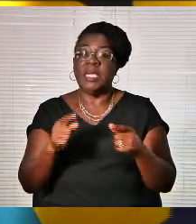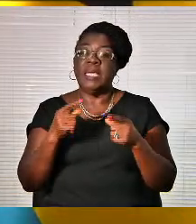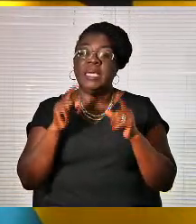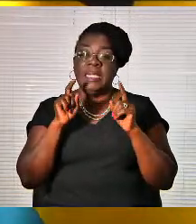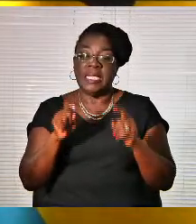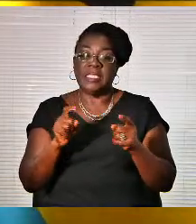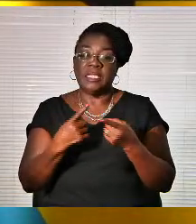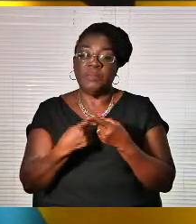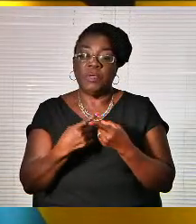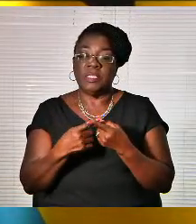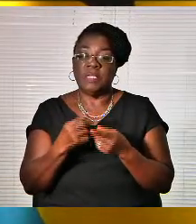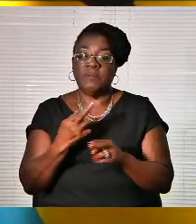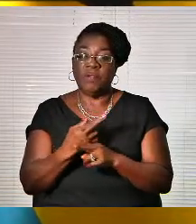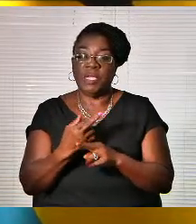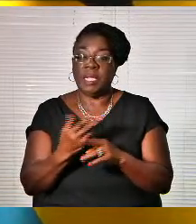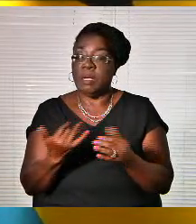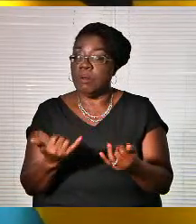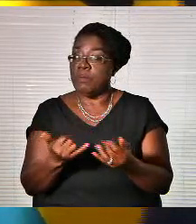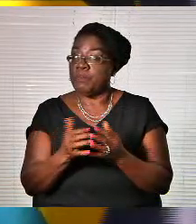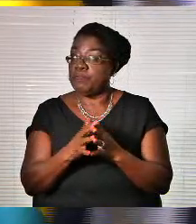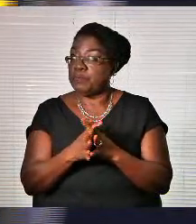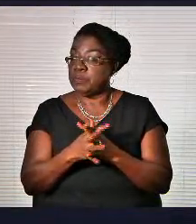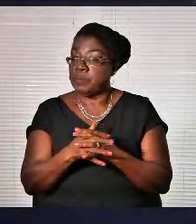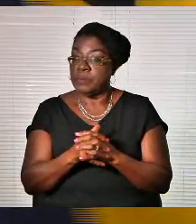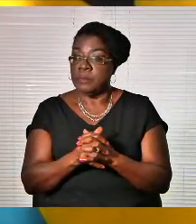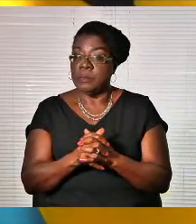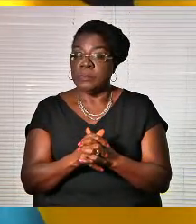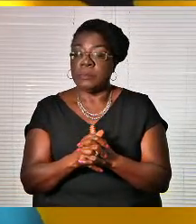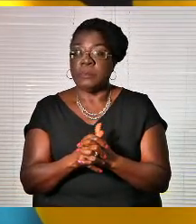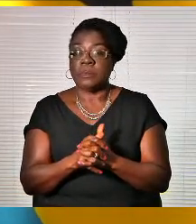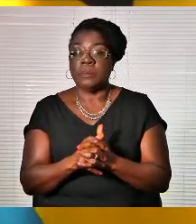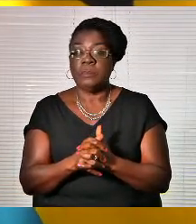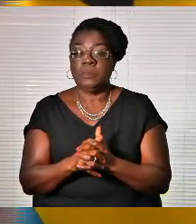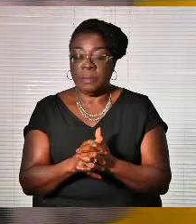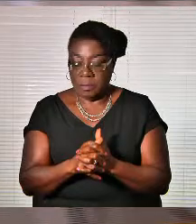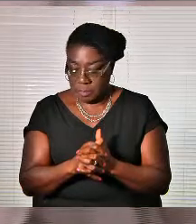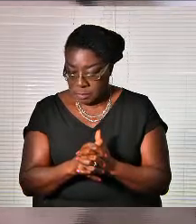have PHA. Thank you.